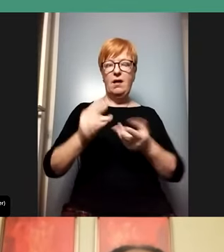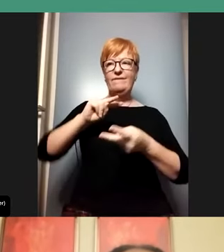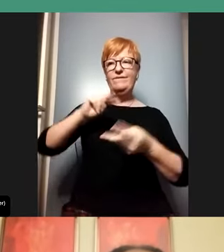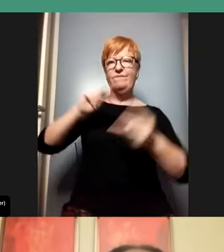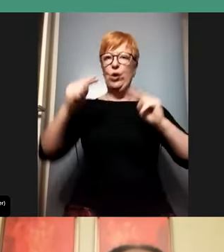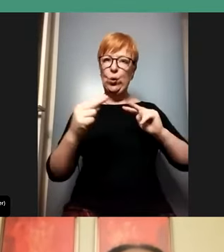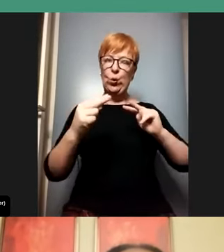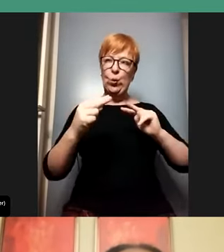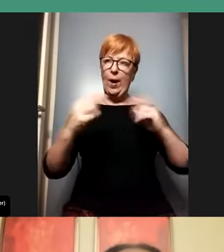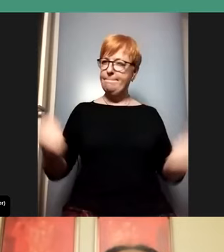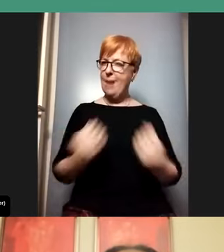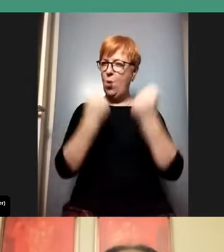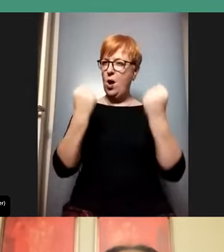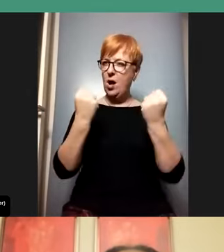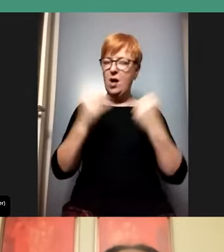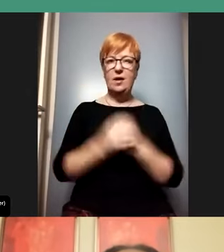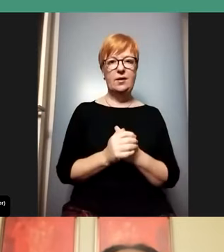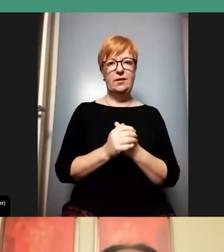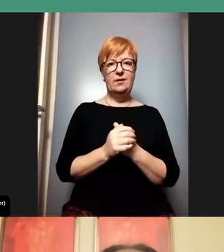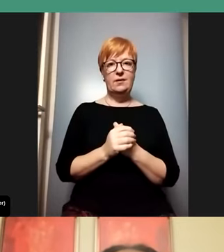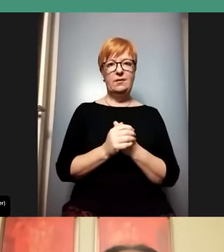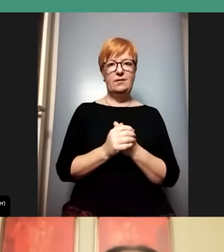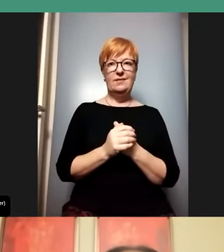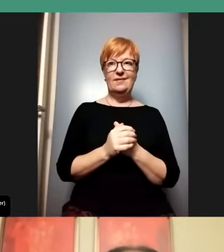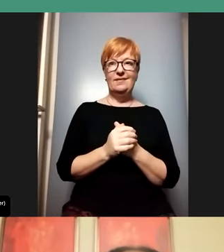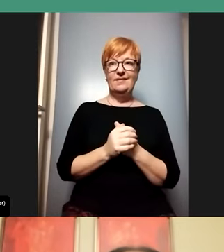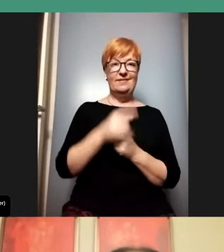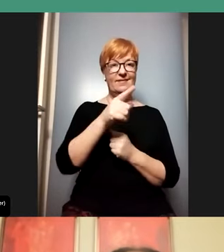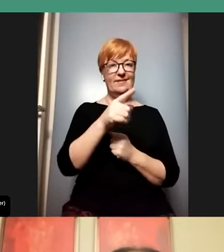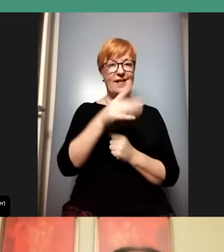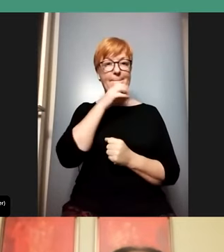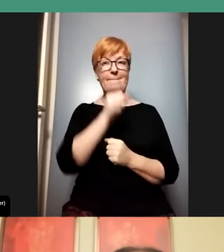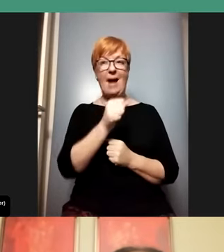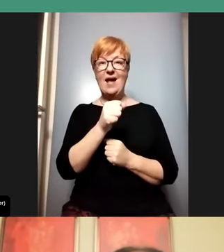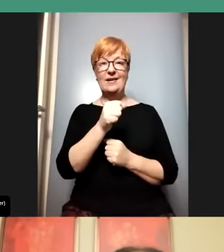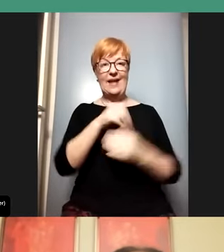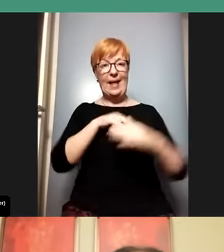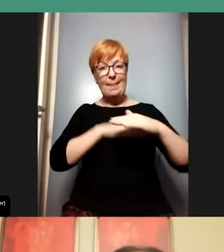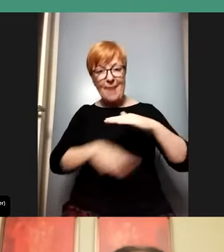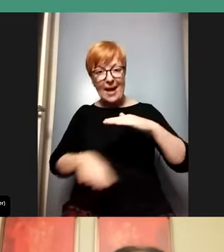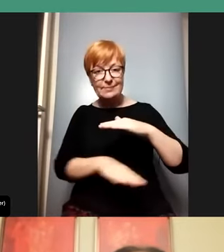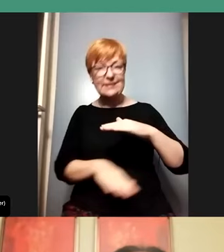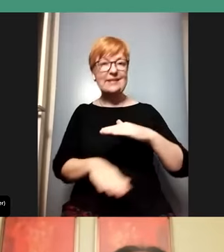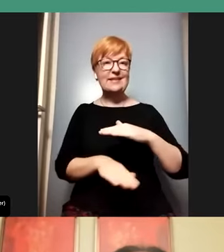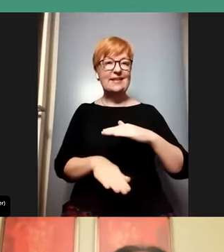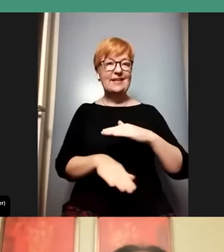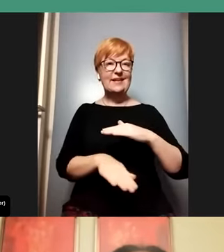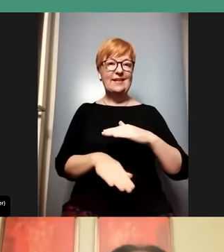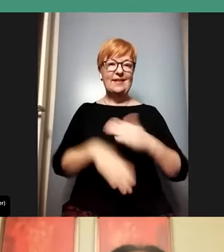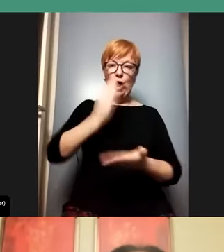hear from the man who's in the basement cutting up the meat?